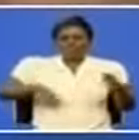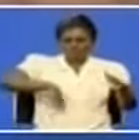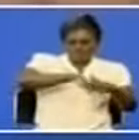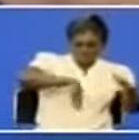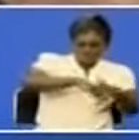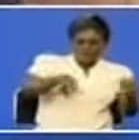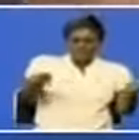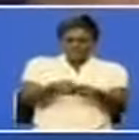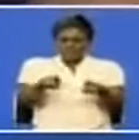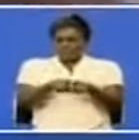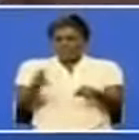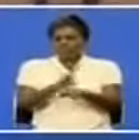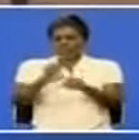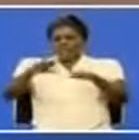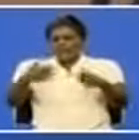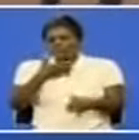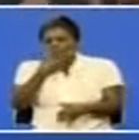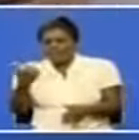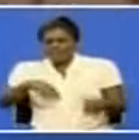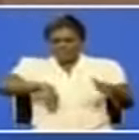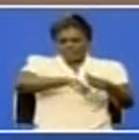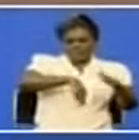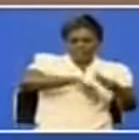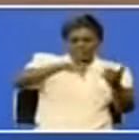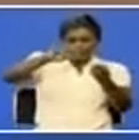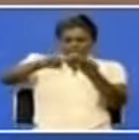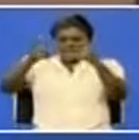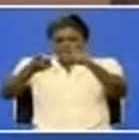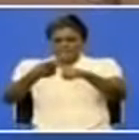na pia mbinu ambazo zitatumika kuboresha soka humu nchini.